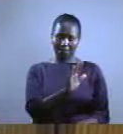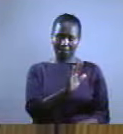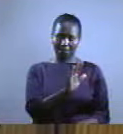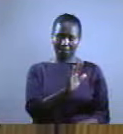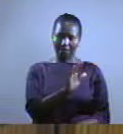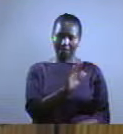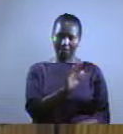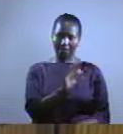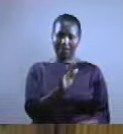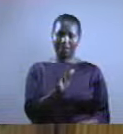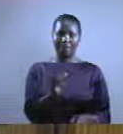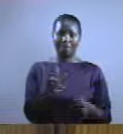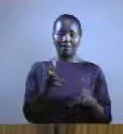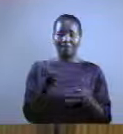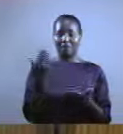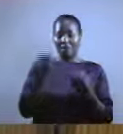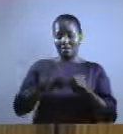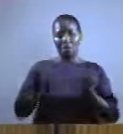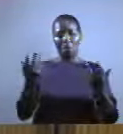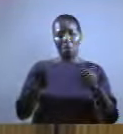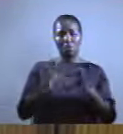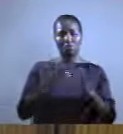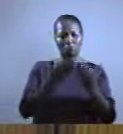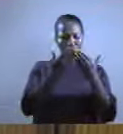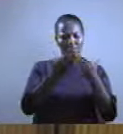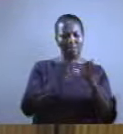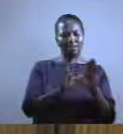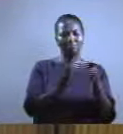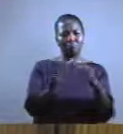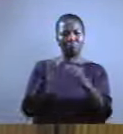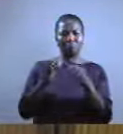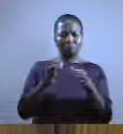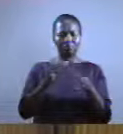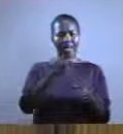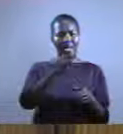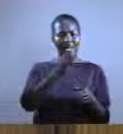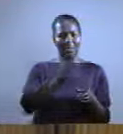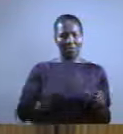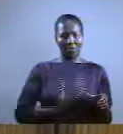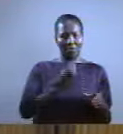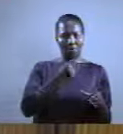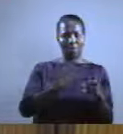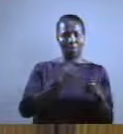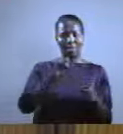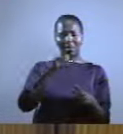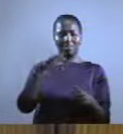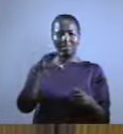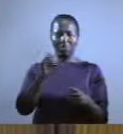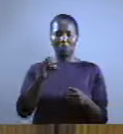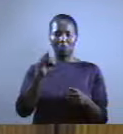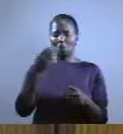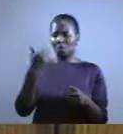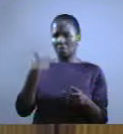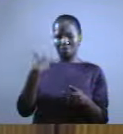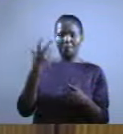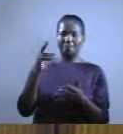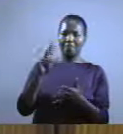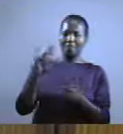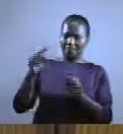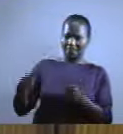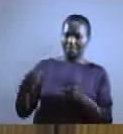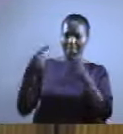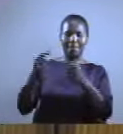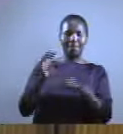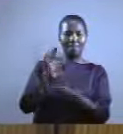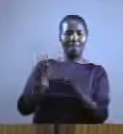Congress. In many campuses, SASCO and the ANC Youth League contested and defeated those who posture as having the